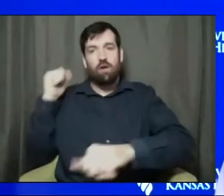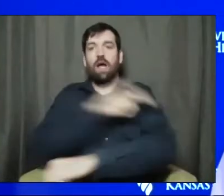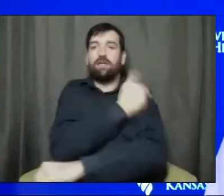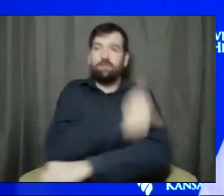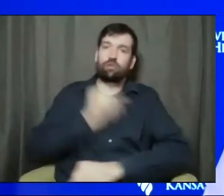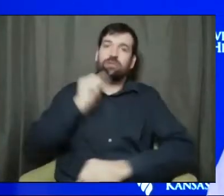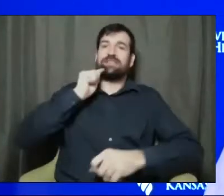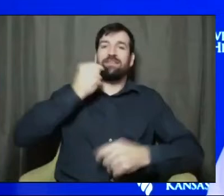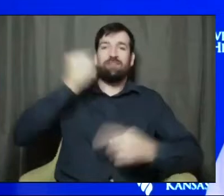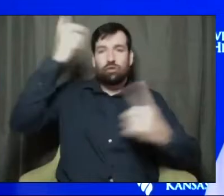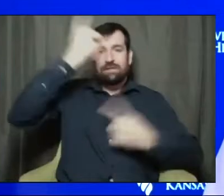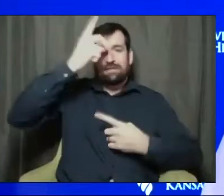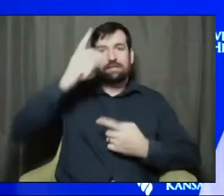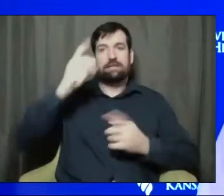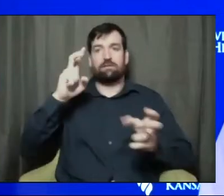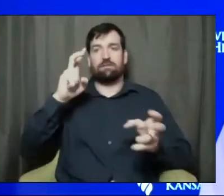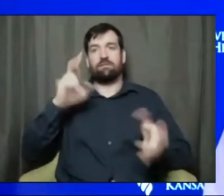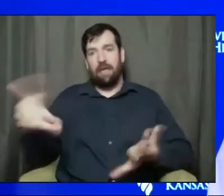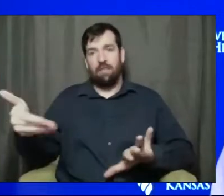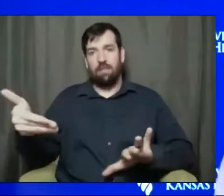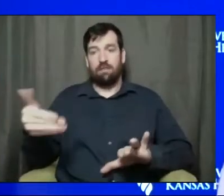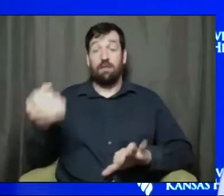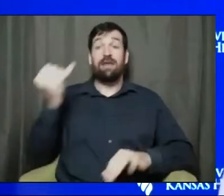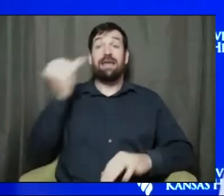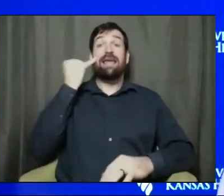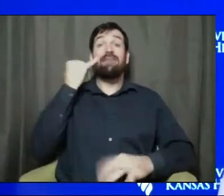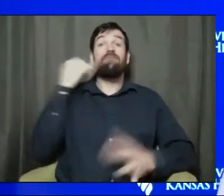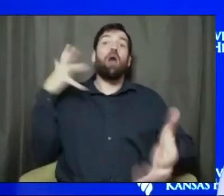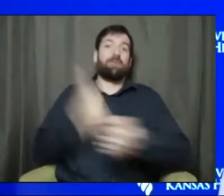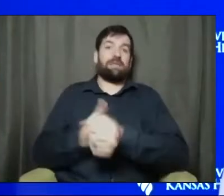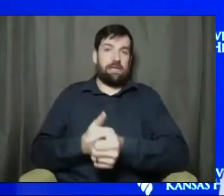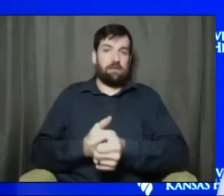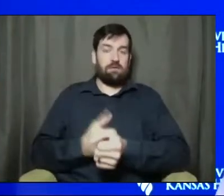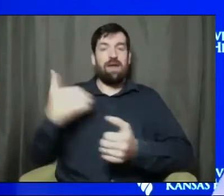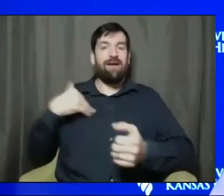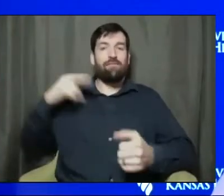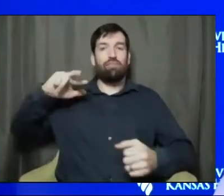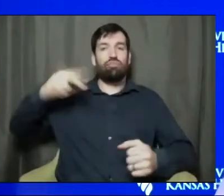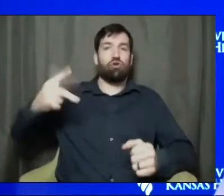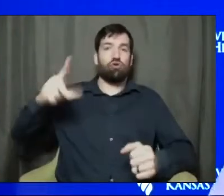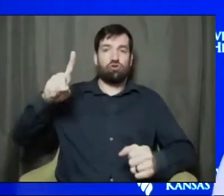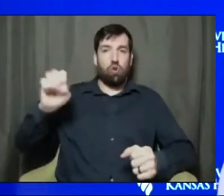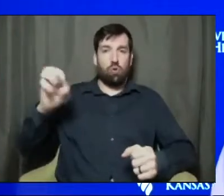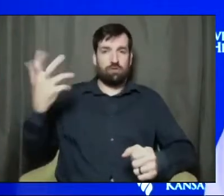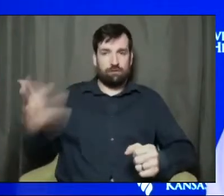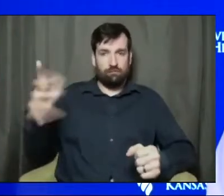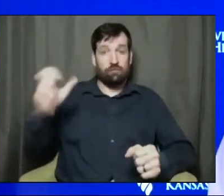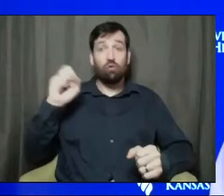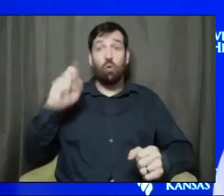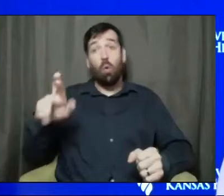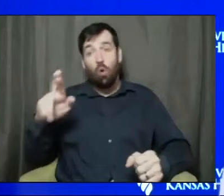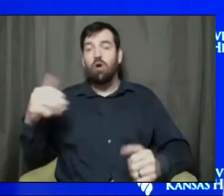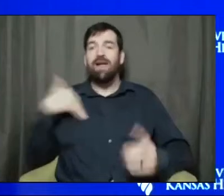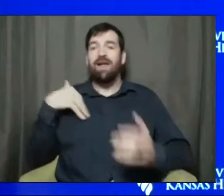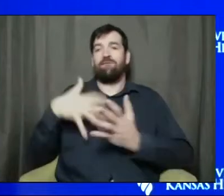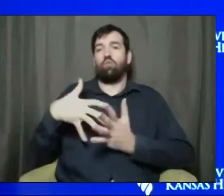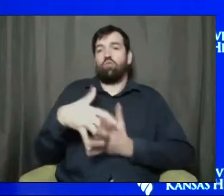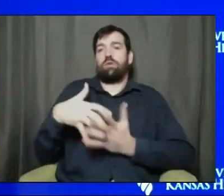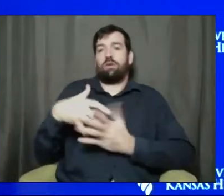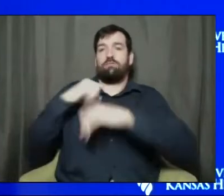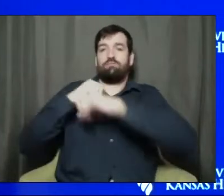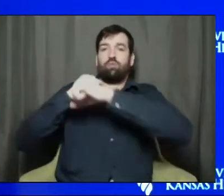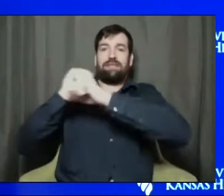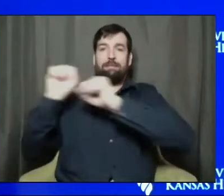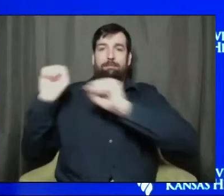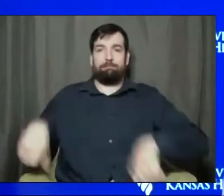and death if you are up to date, meaning if you have that third dose, or if you are immunosuppressed, if you've had that fourth dose